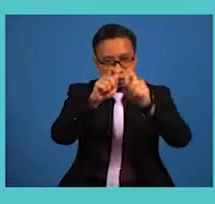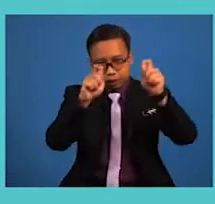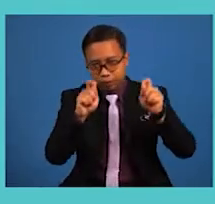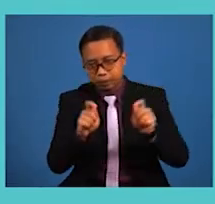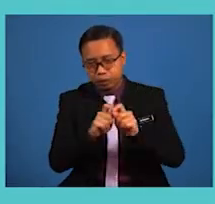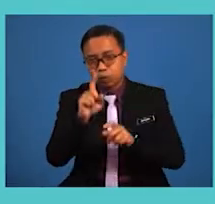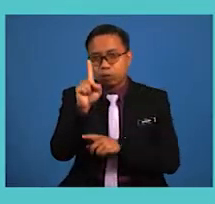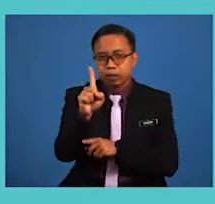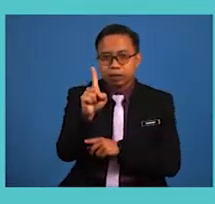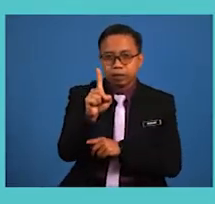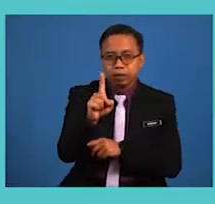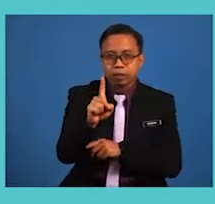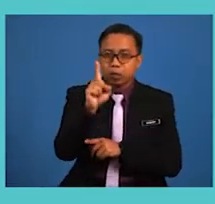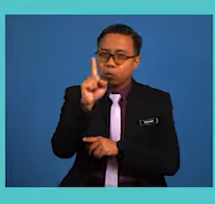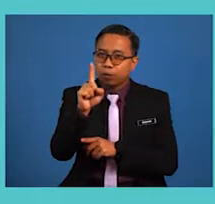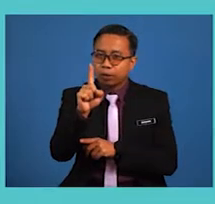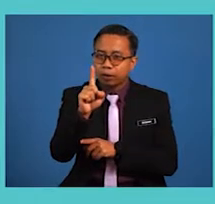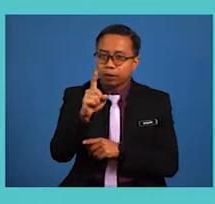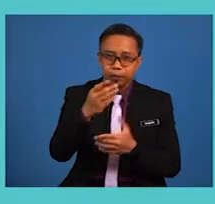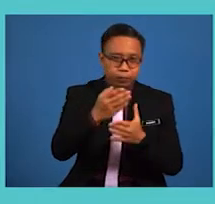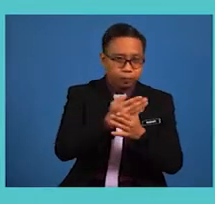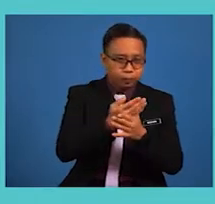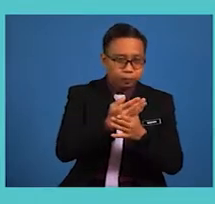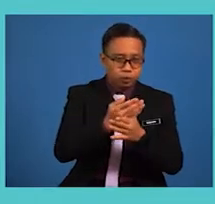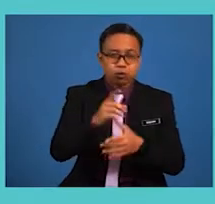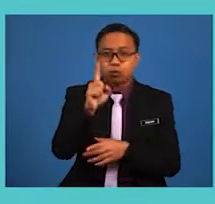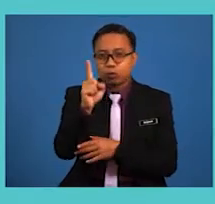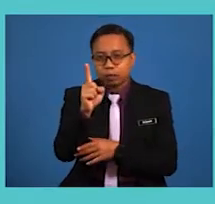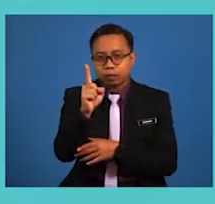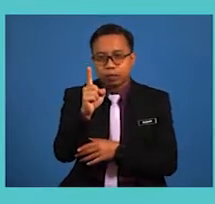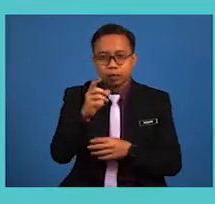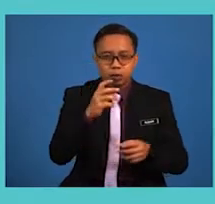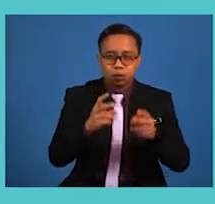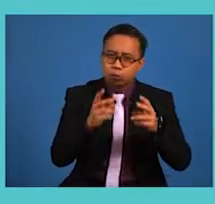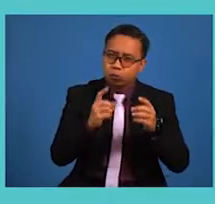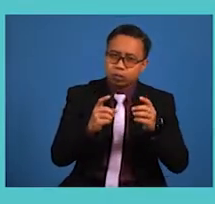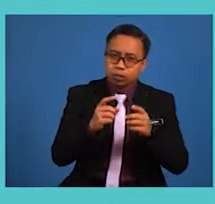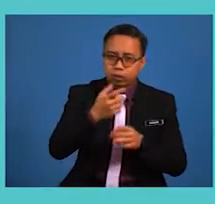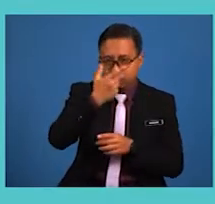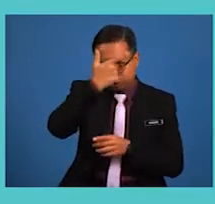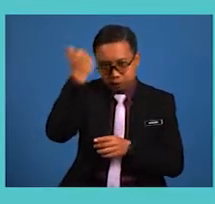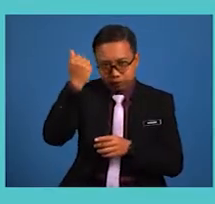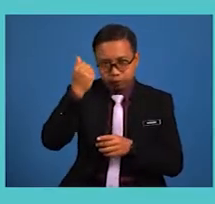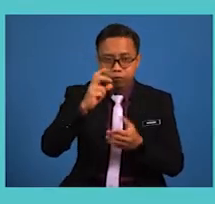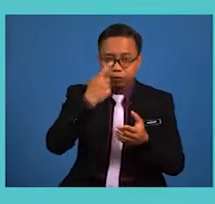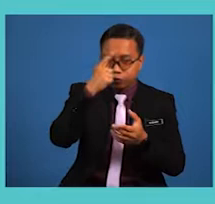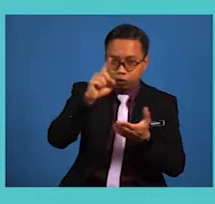1. There is one piece of information in Table 1, which is reasons for